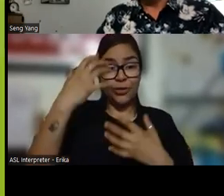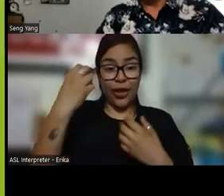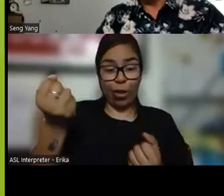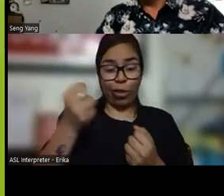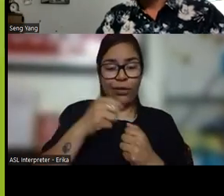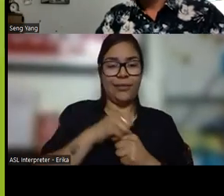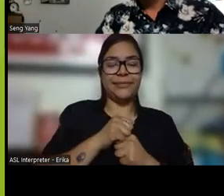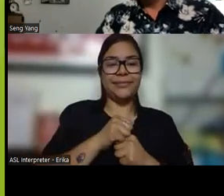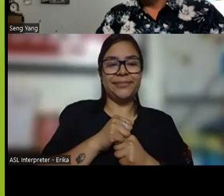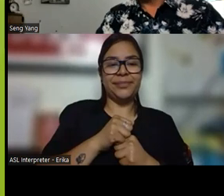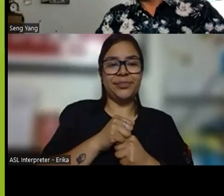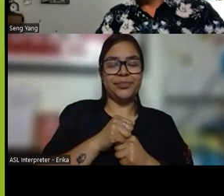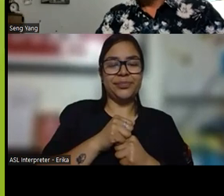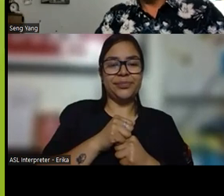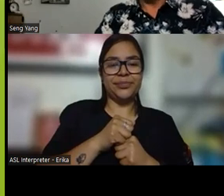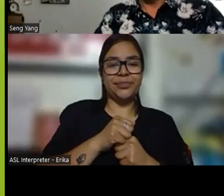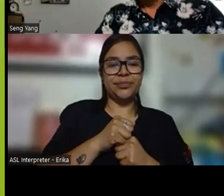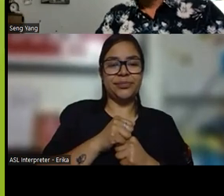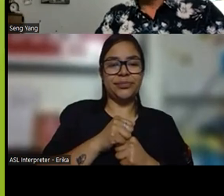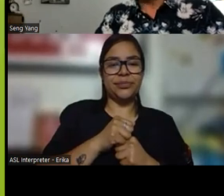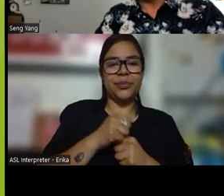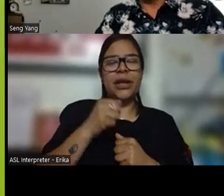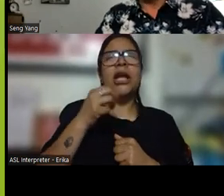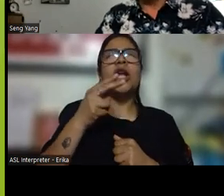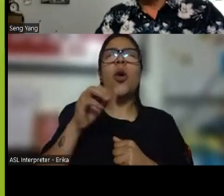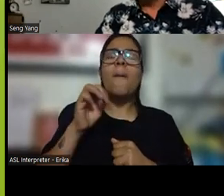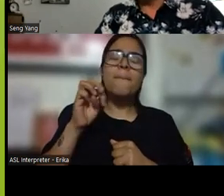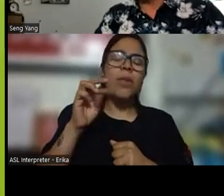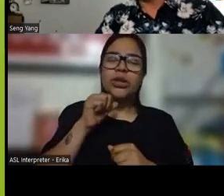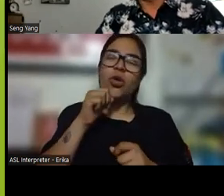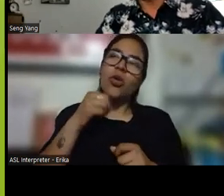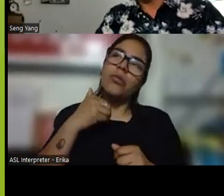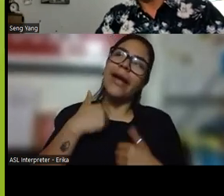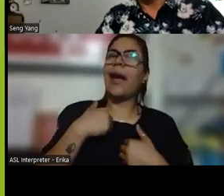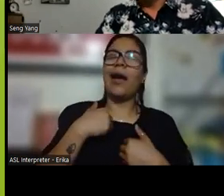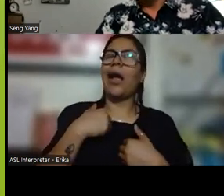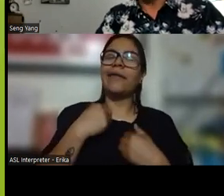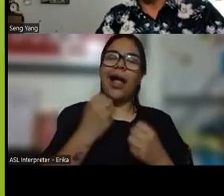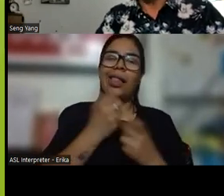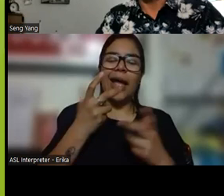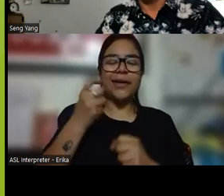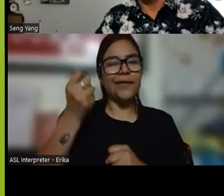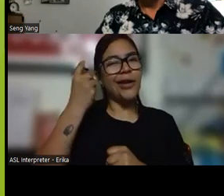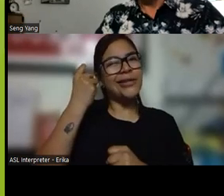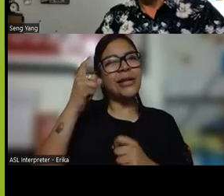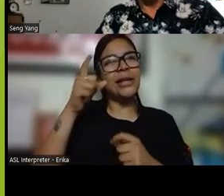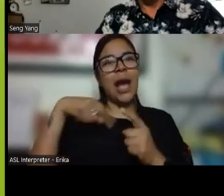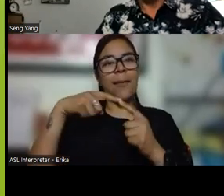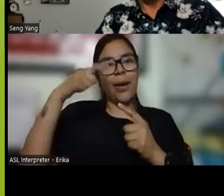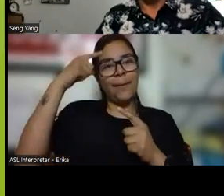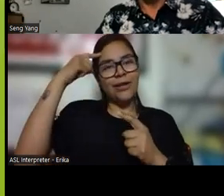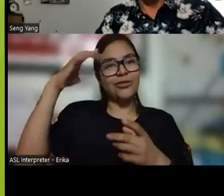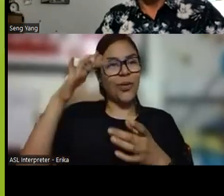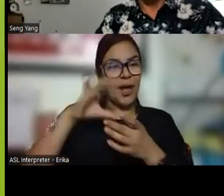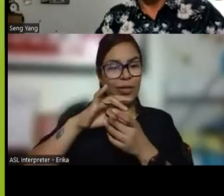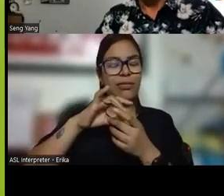health. Oftenly in Hmong, we don't really have a word for mental health, and that we're still searching for. We hope